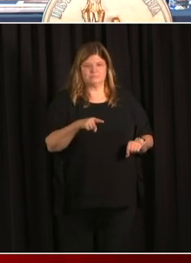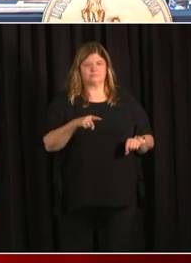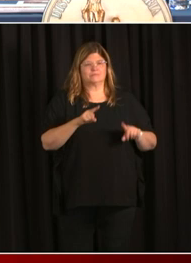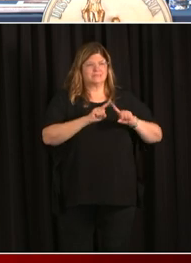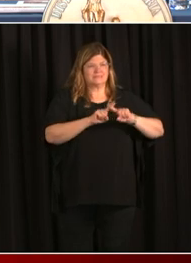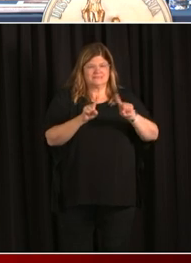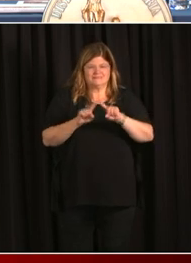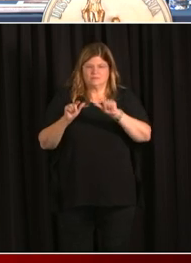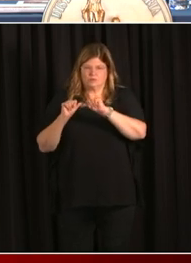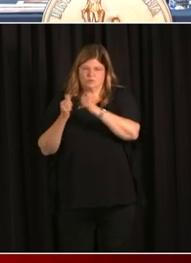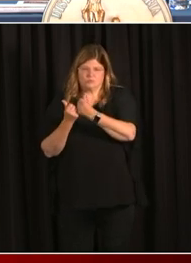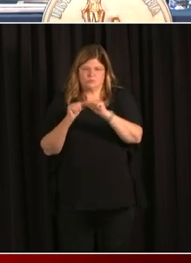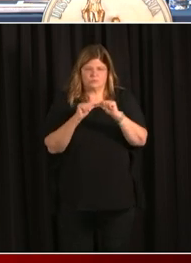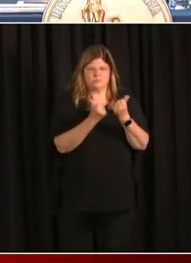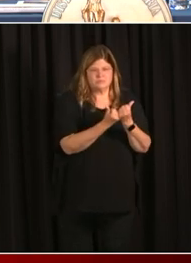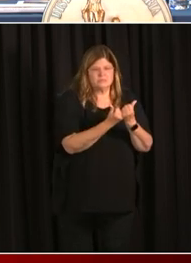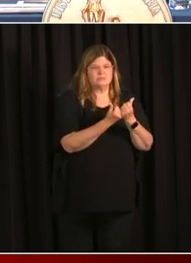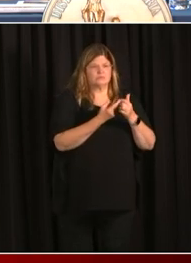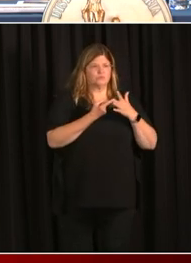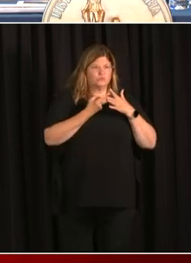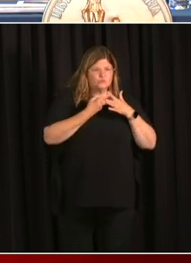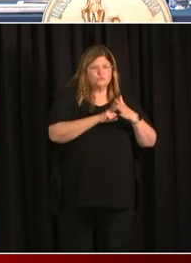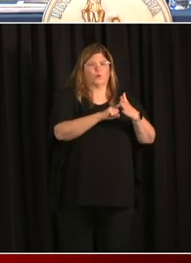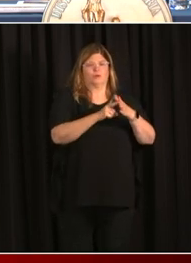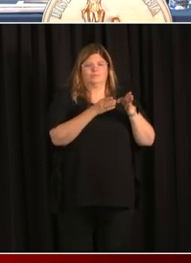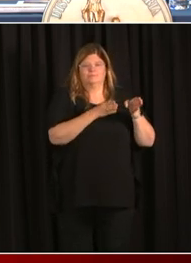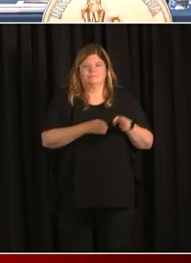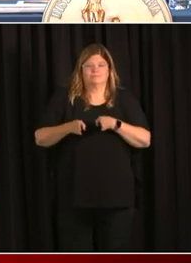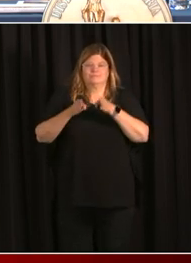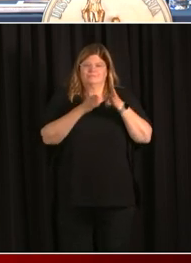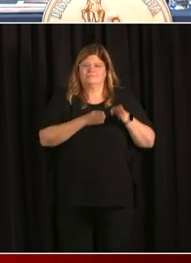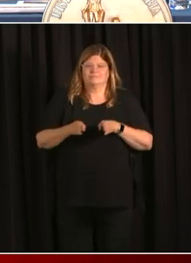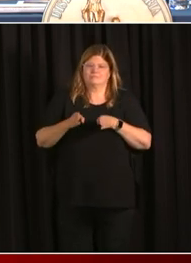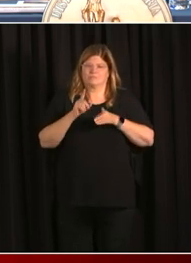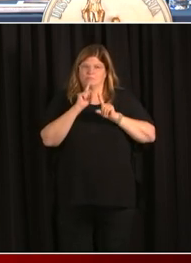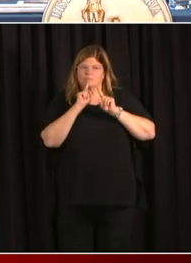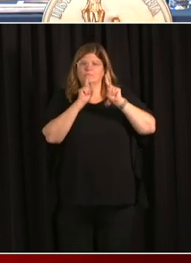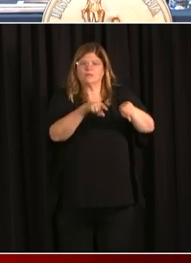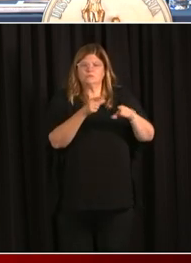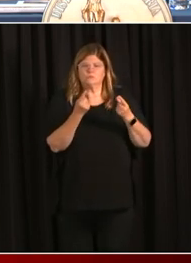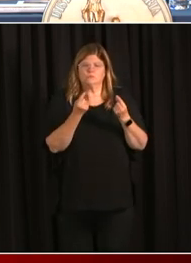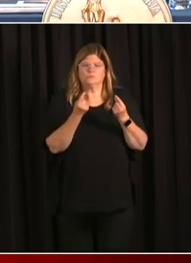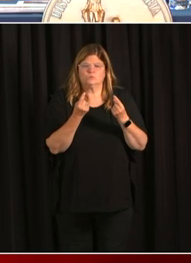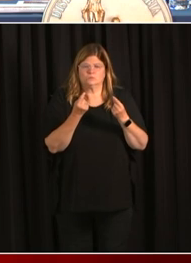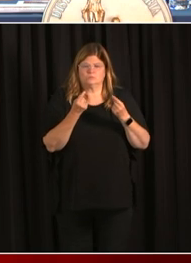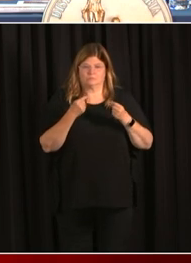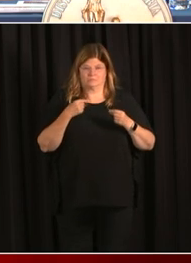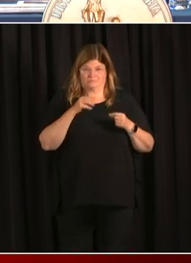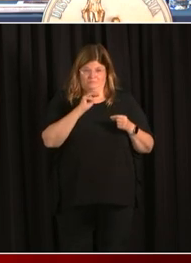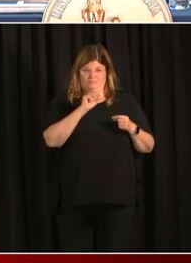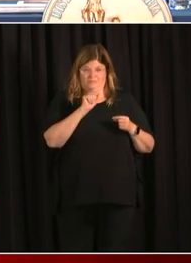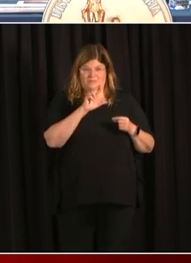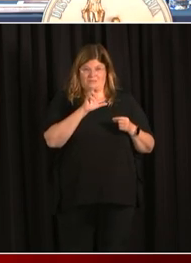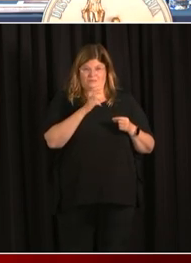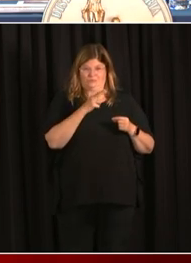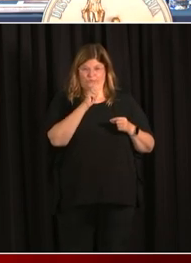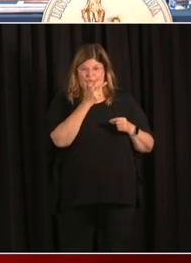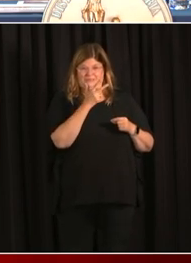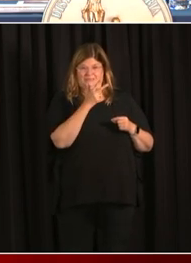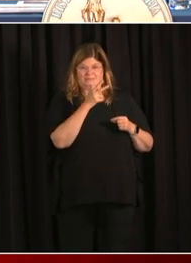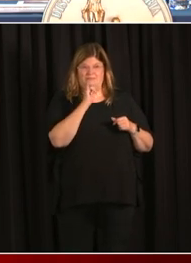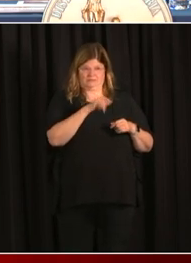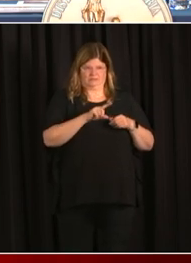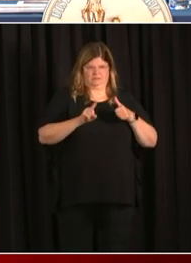agencies to begin planning for a response. By March 3rd, we conducted our